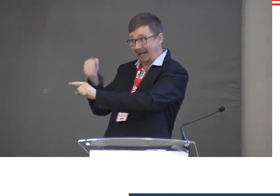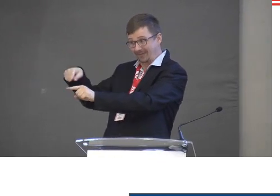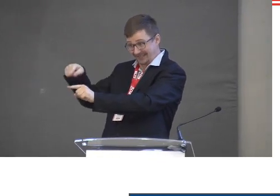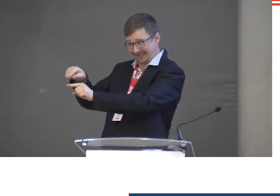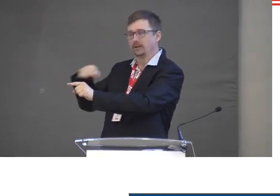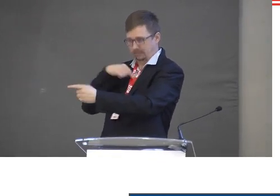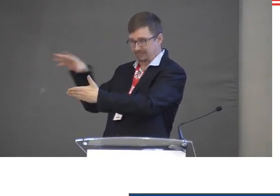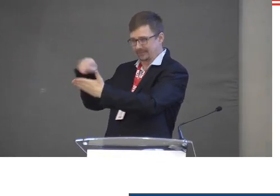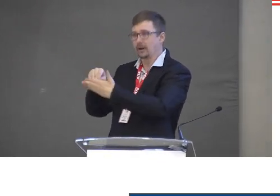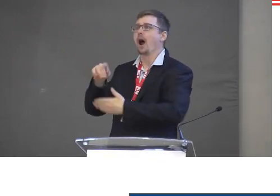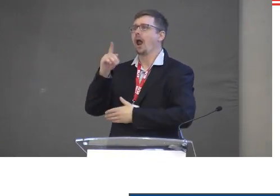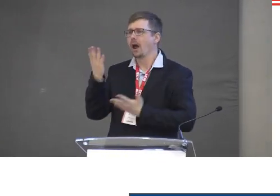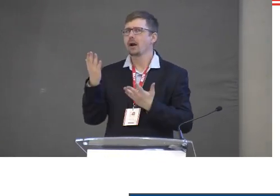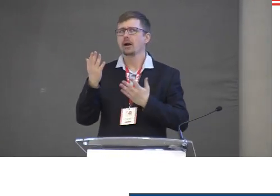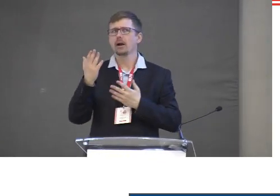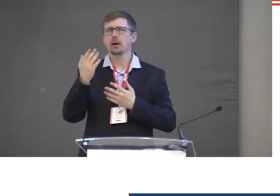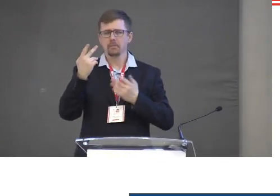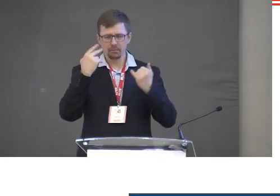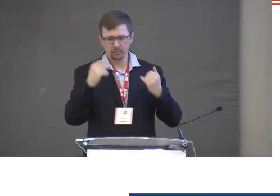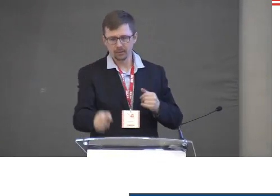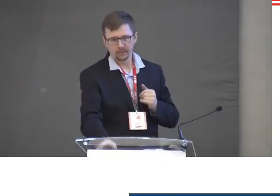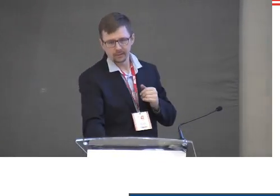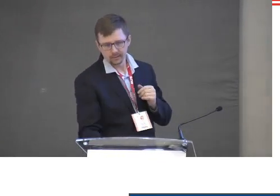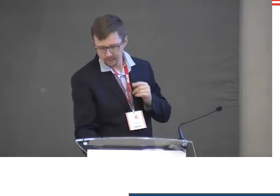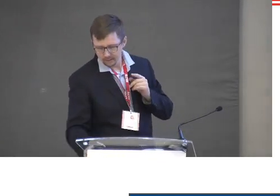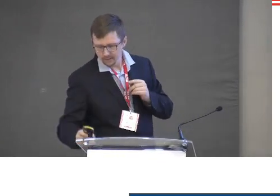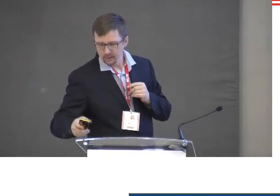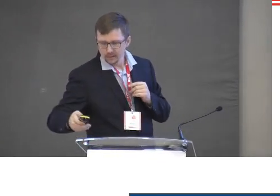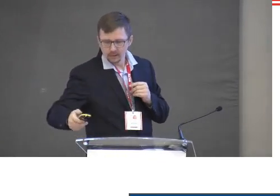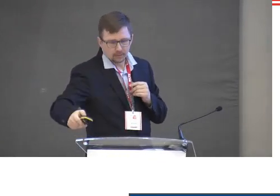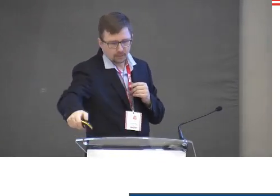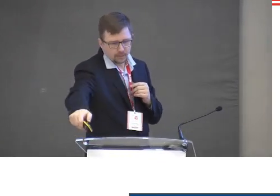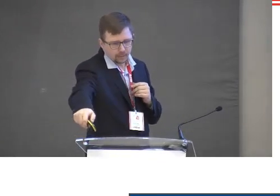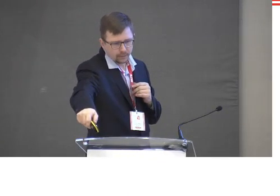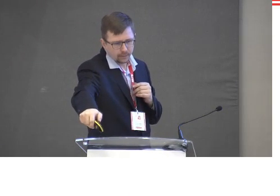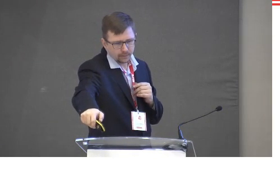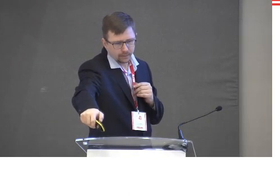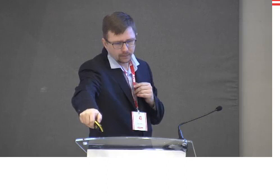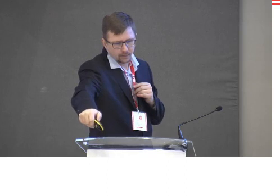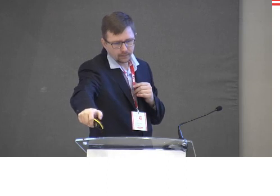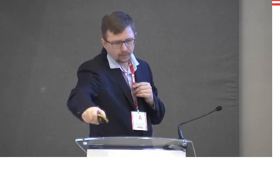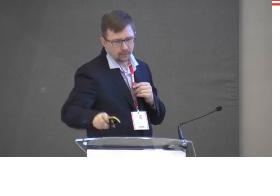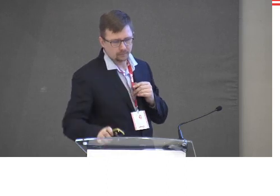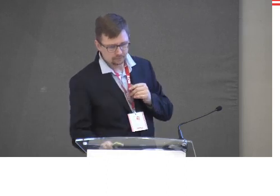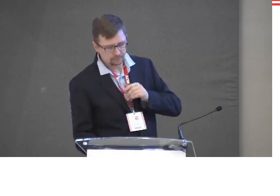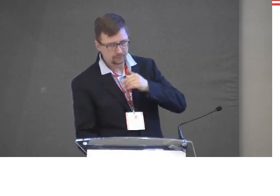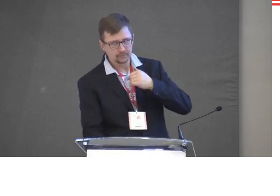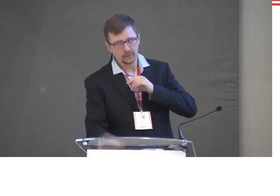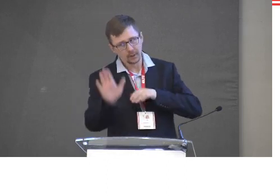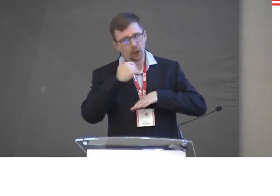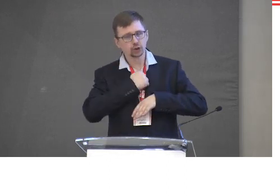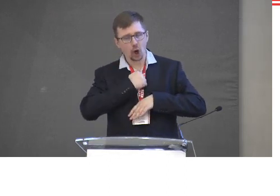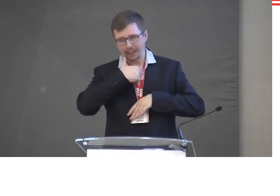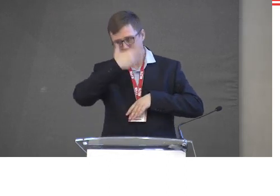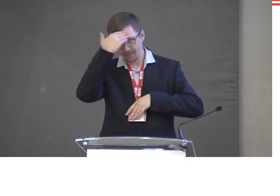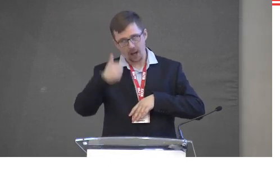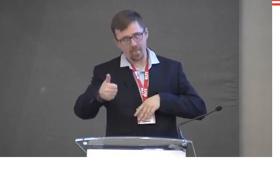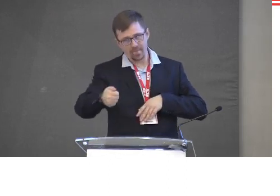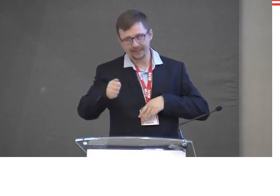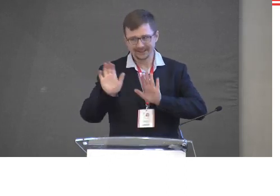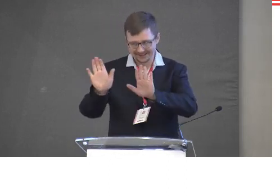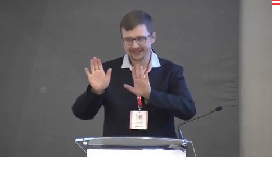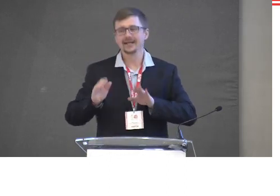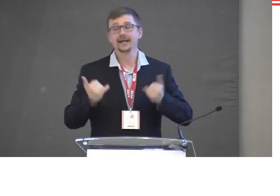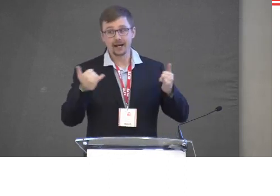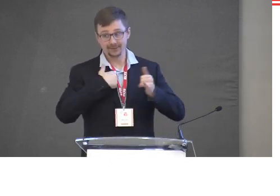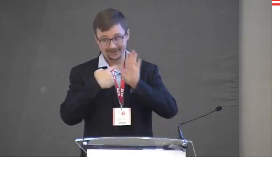communication issues. And let me see if I can pull up the slide.